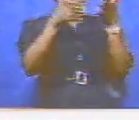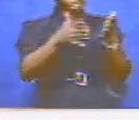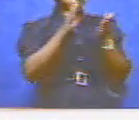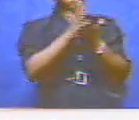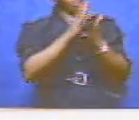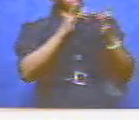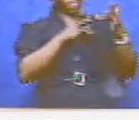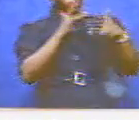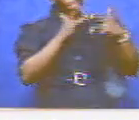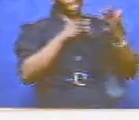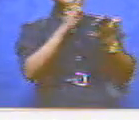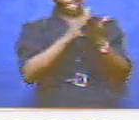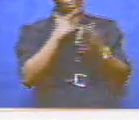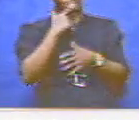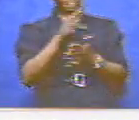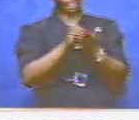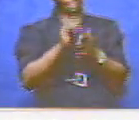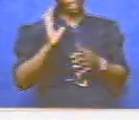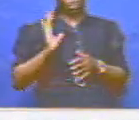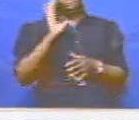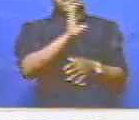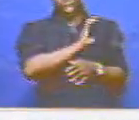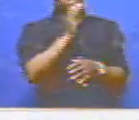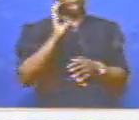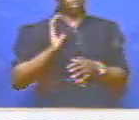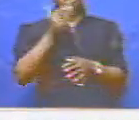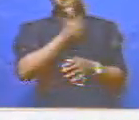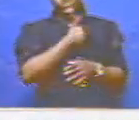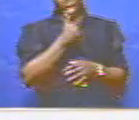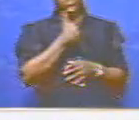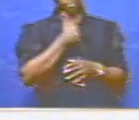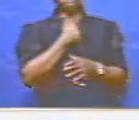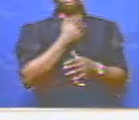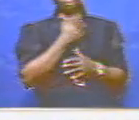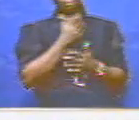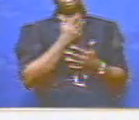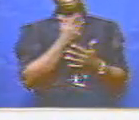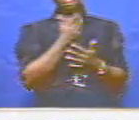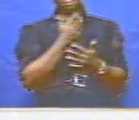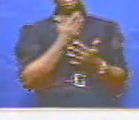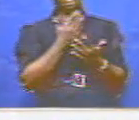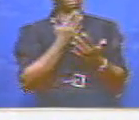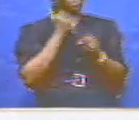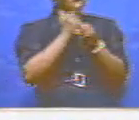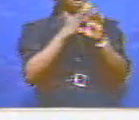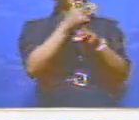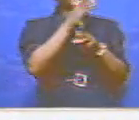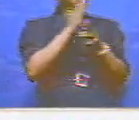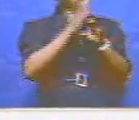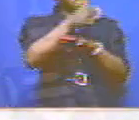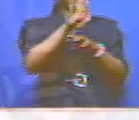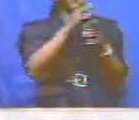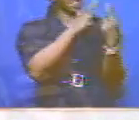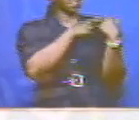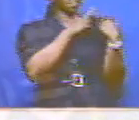some voiced is that the committee has actually outrun its mandate. Is that true? I think there's a